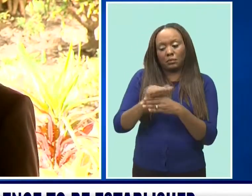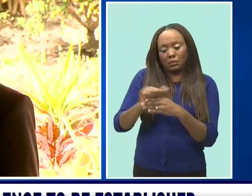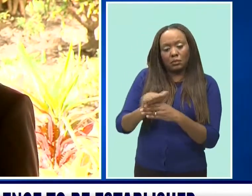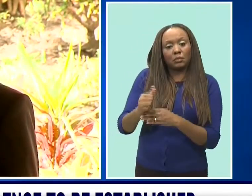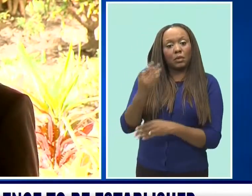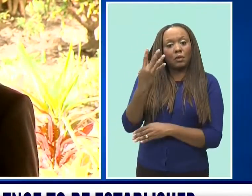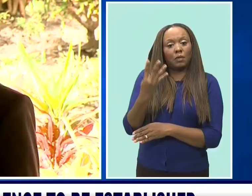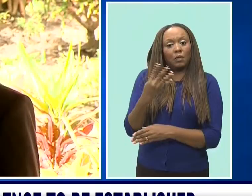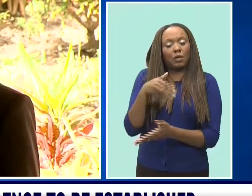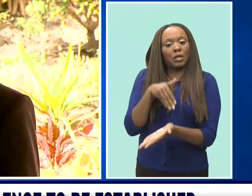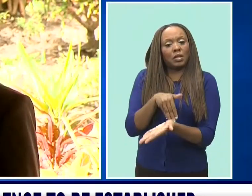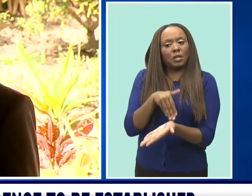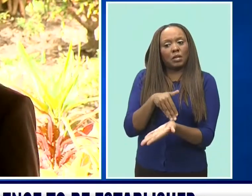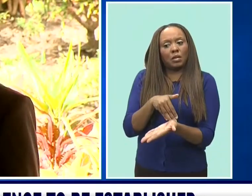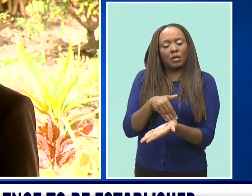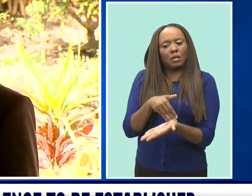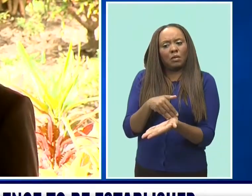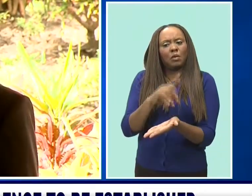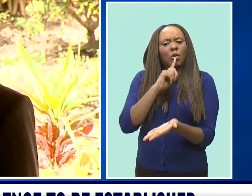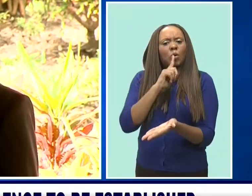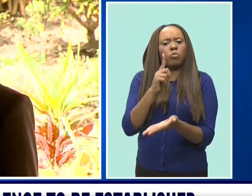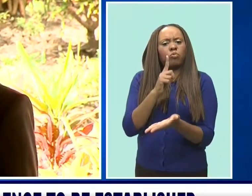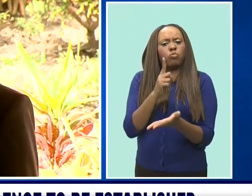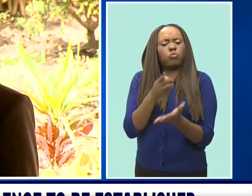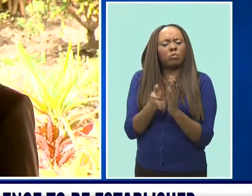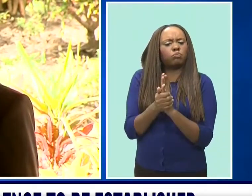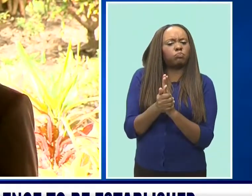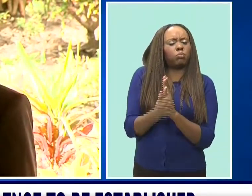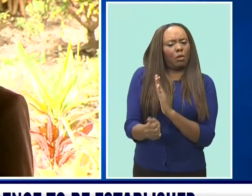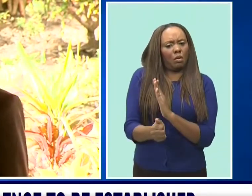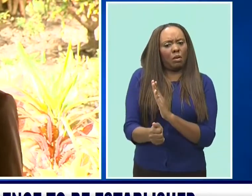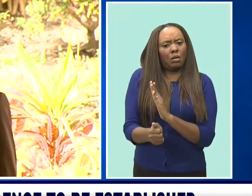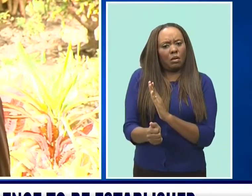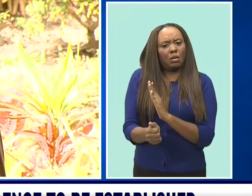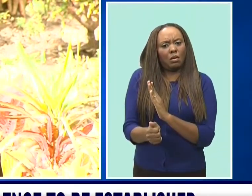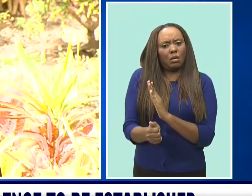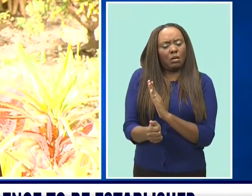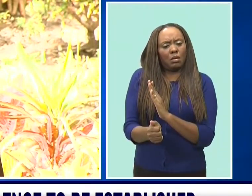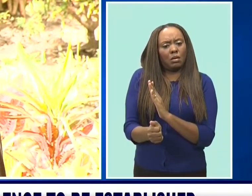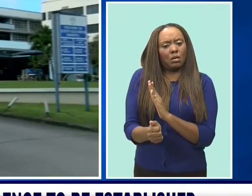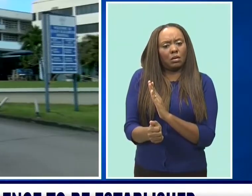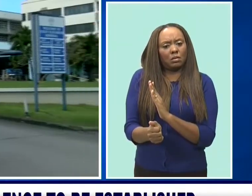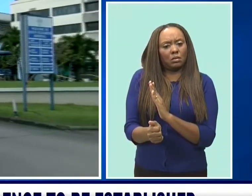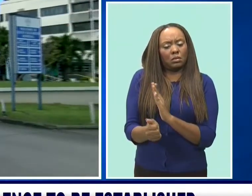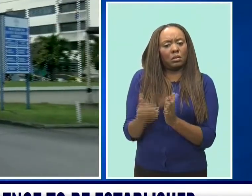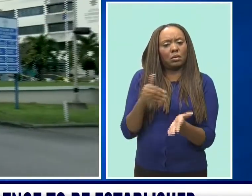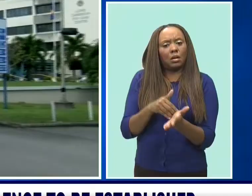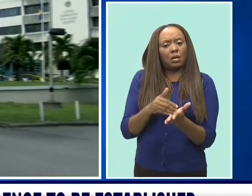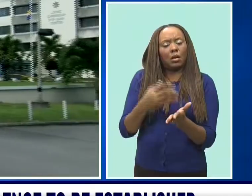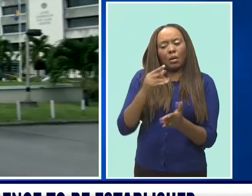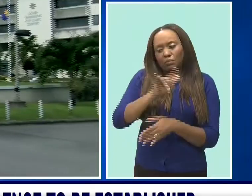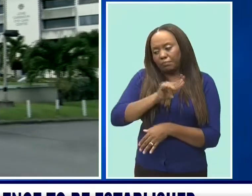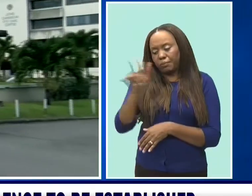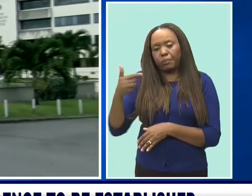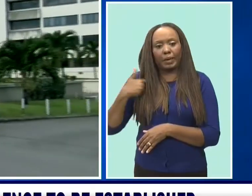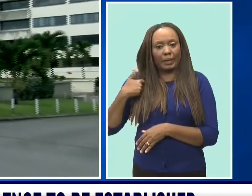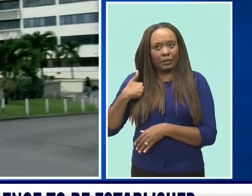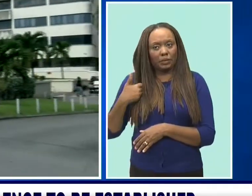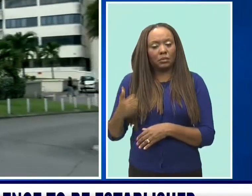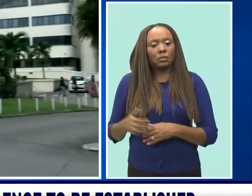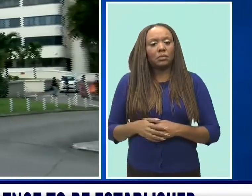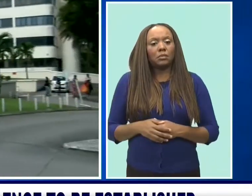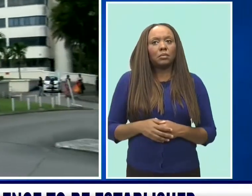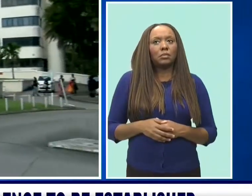targeted high-need pediatric subspecialties through fellowships at the Hospital for Sick Children. Physical upgrades are also planned for